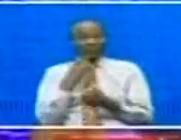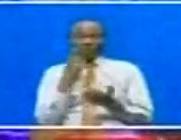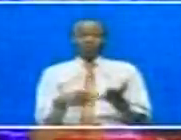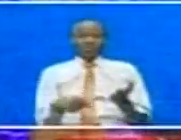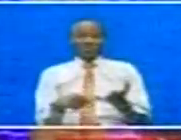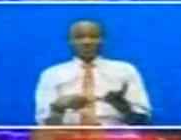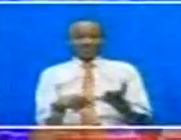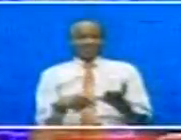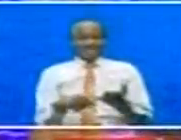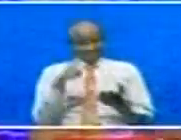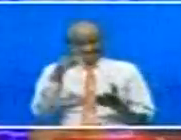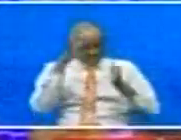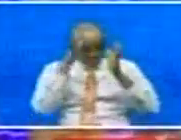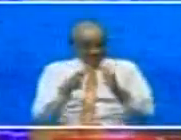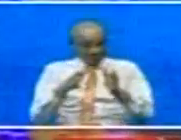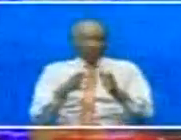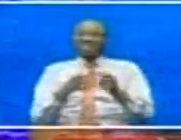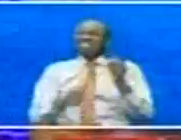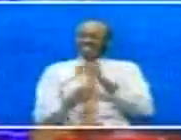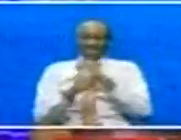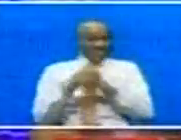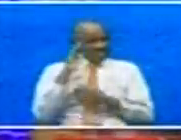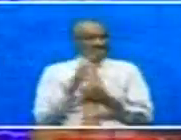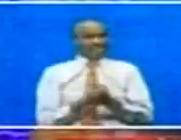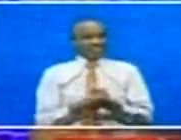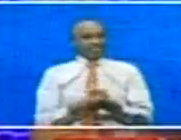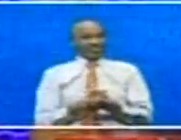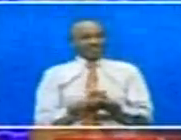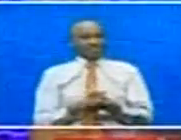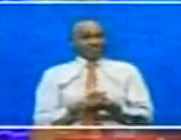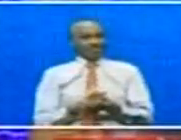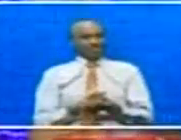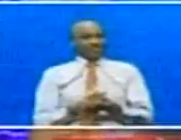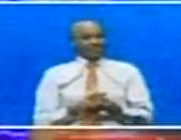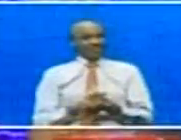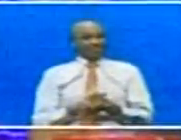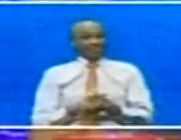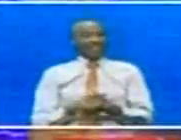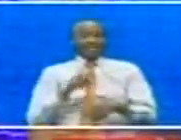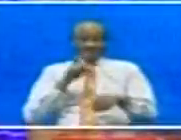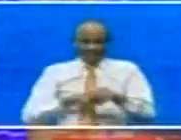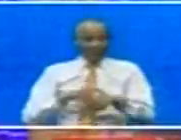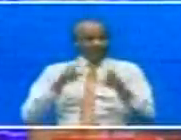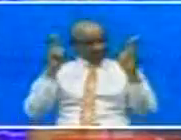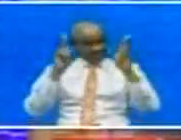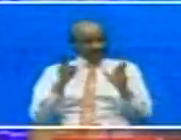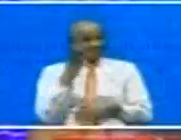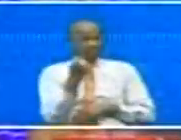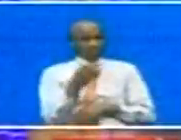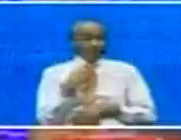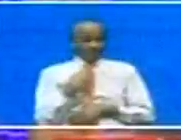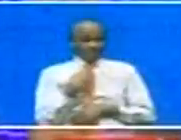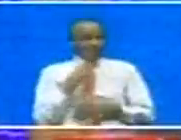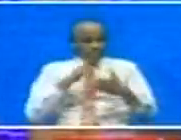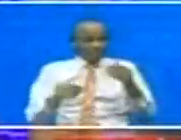about is more dangerous than we are thinking about. Why do I say that? Under international public law, what